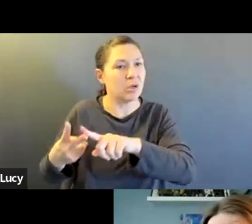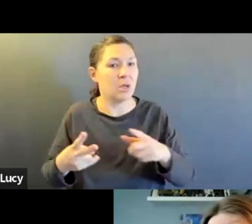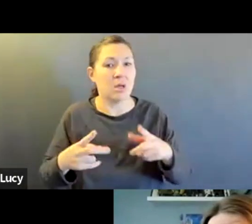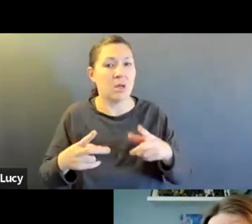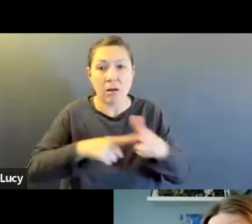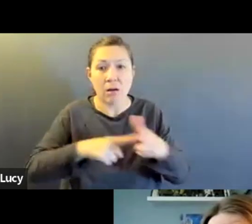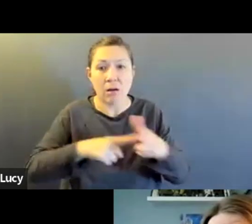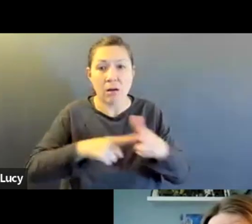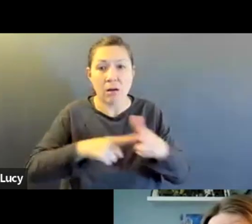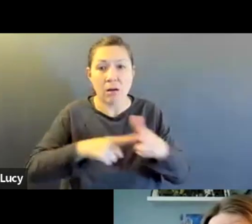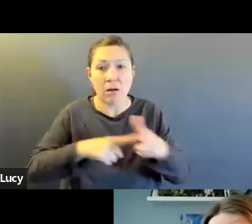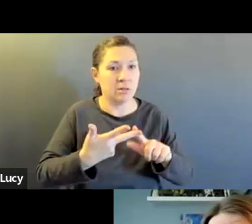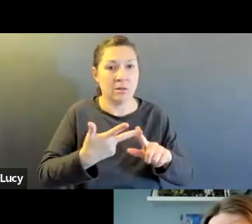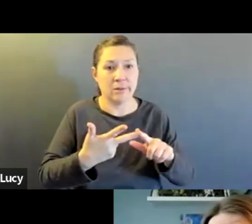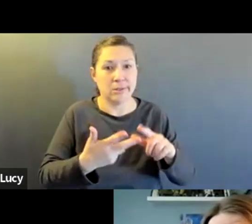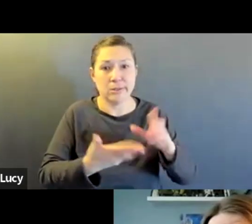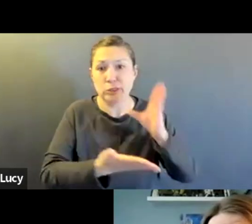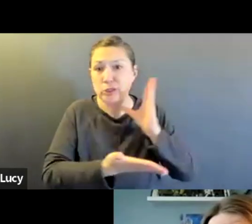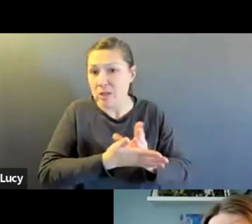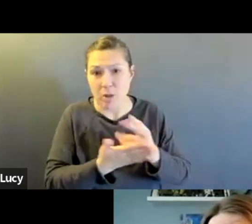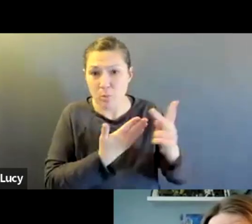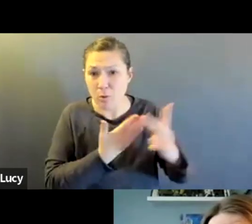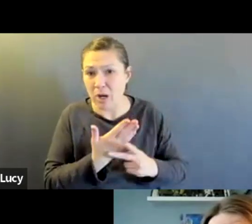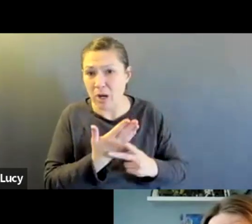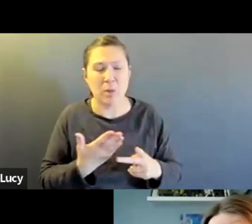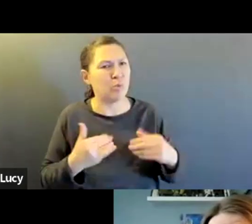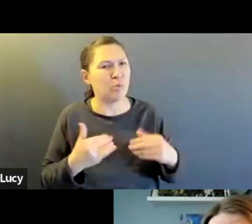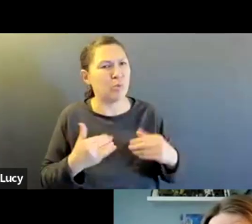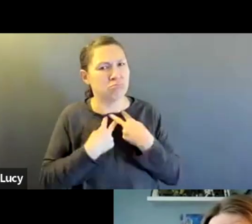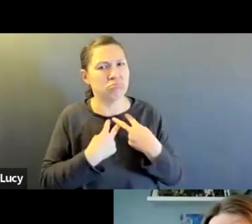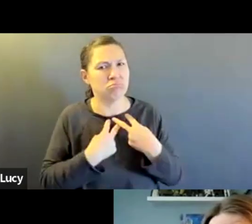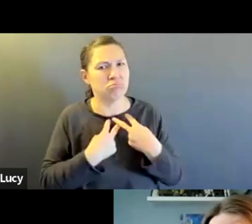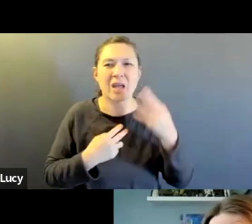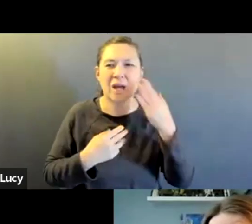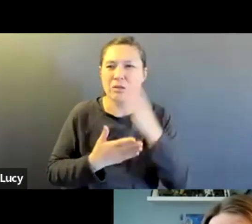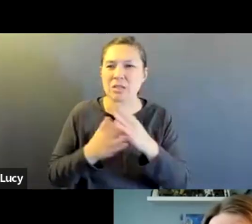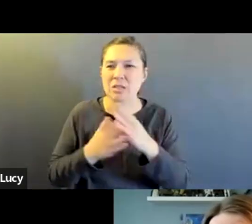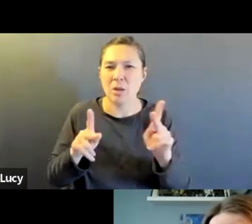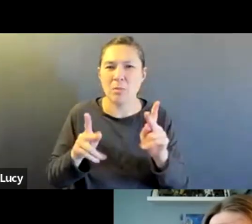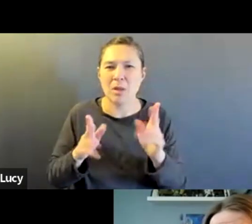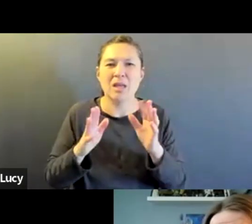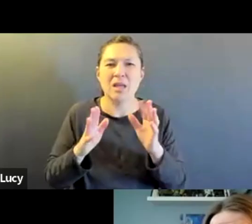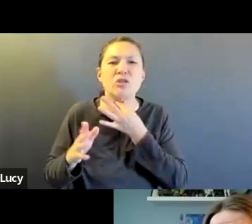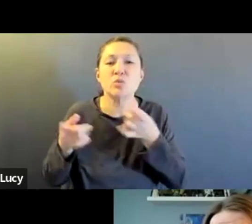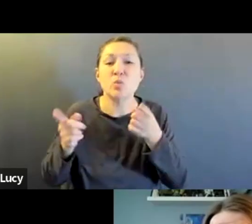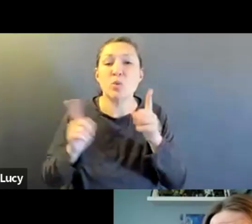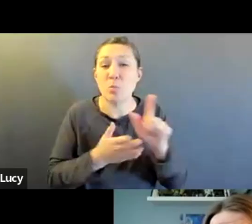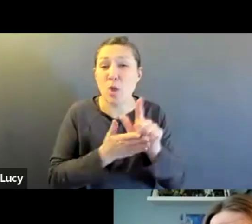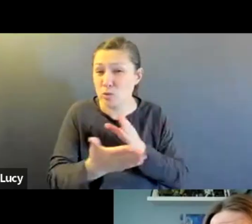programming. And so we're in a hard spot. I saw some people asking about the state of the lawsuits,